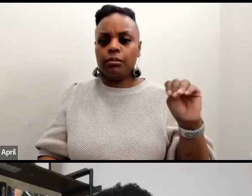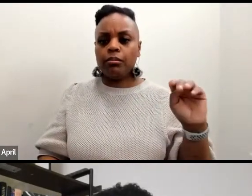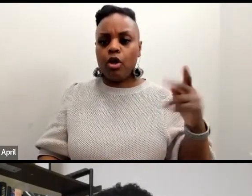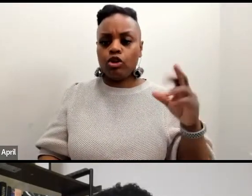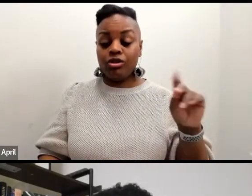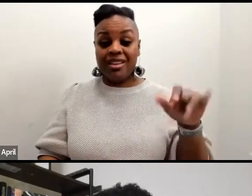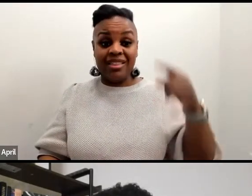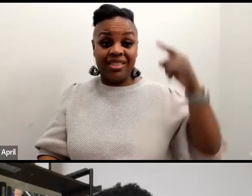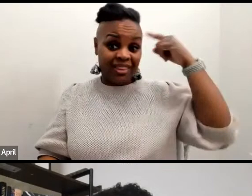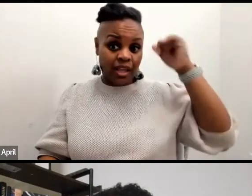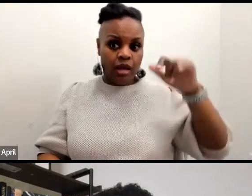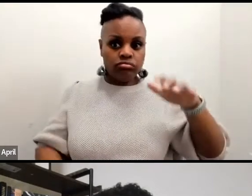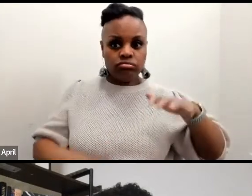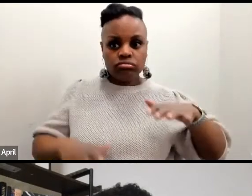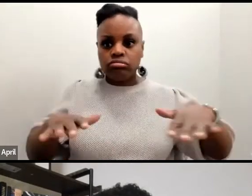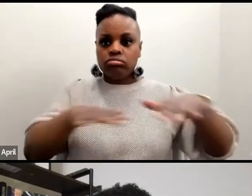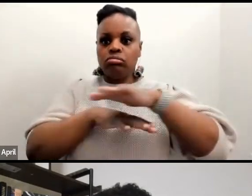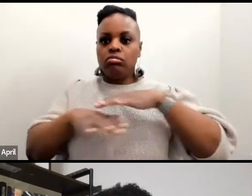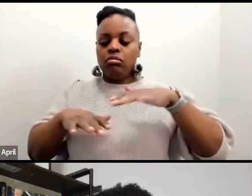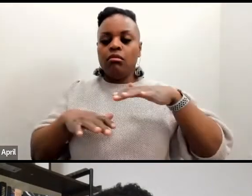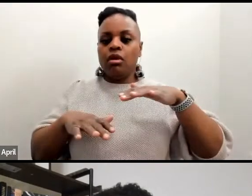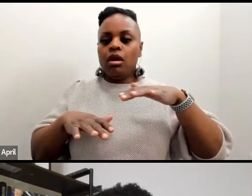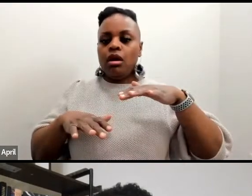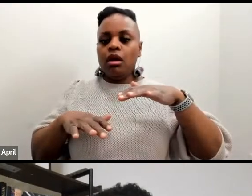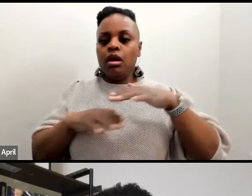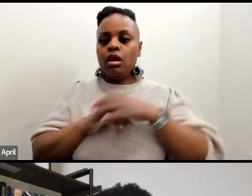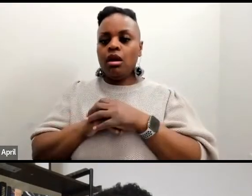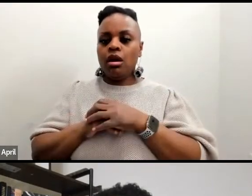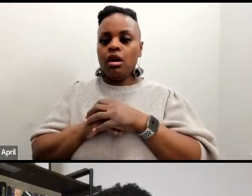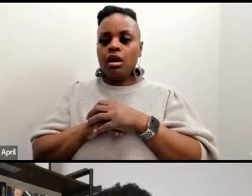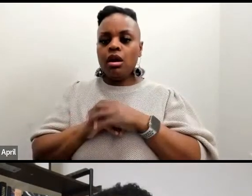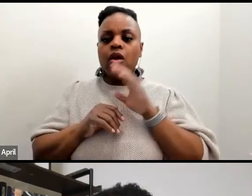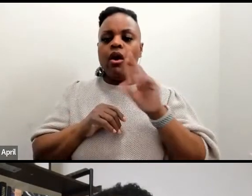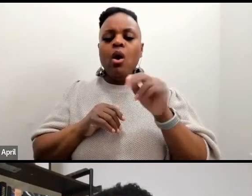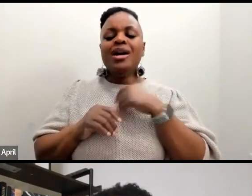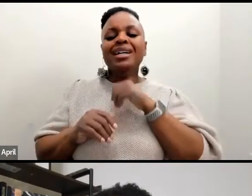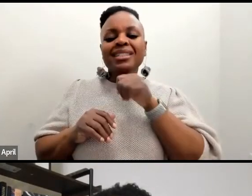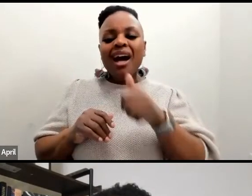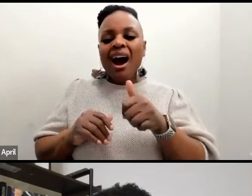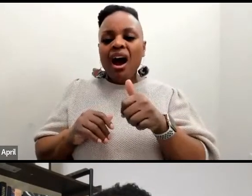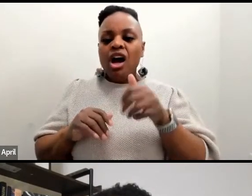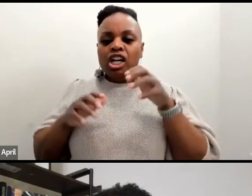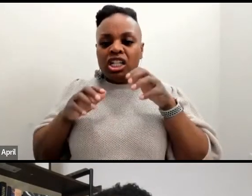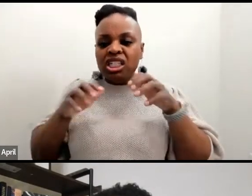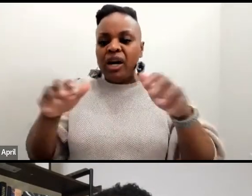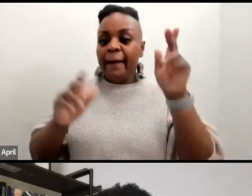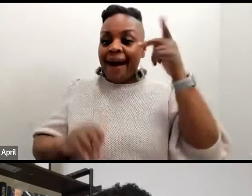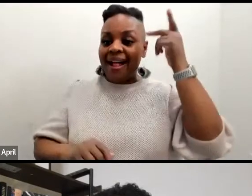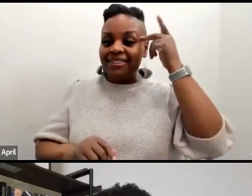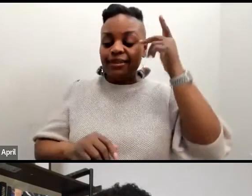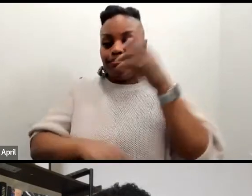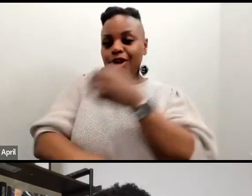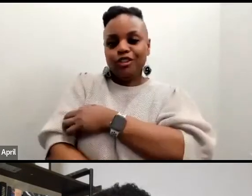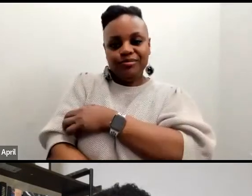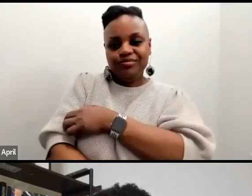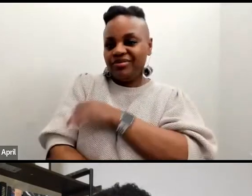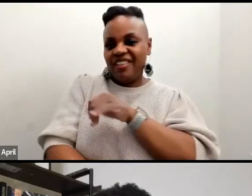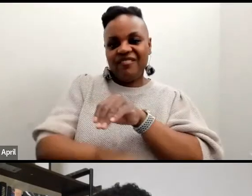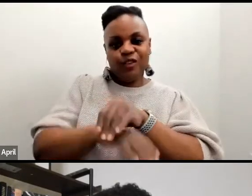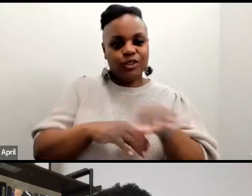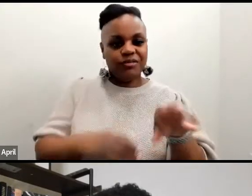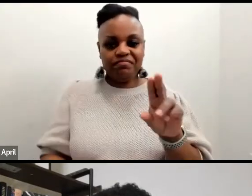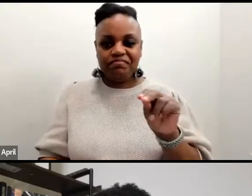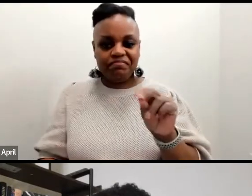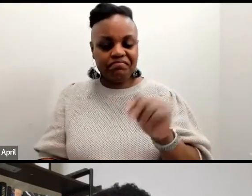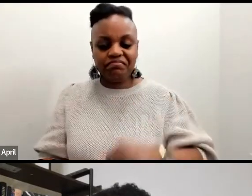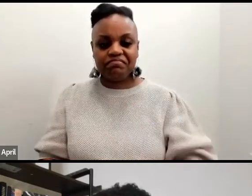Like successive regimes have been able to sort of reshuffle grand social organizations like the Socialist Union in the 1960s